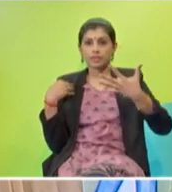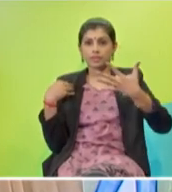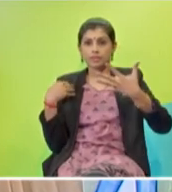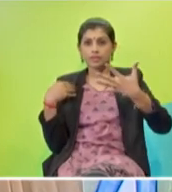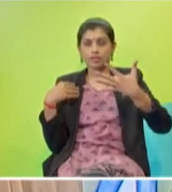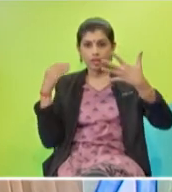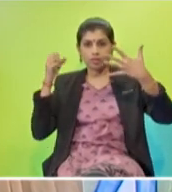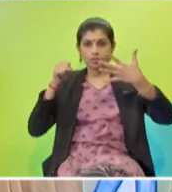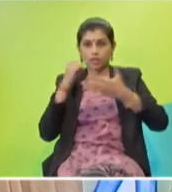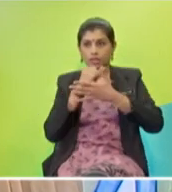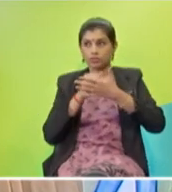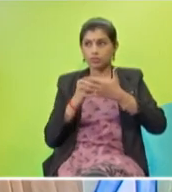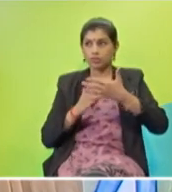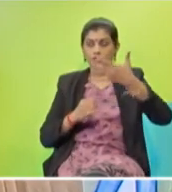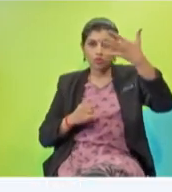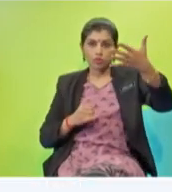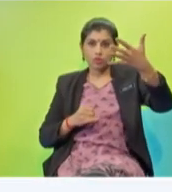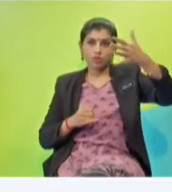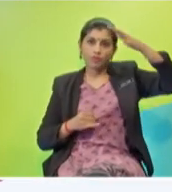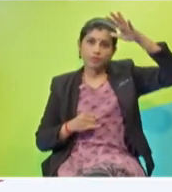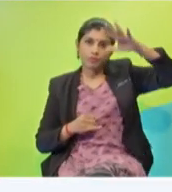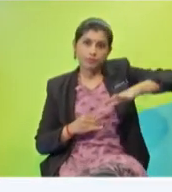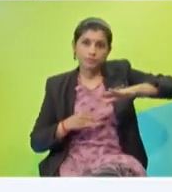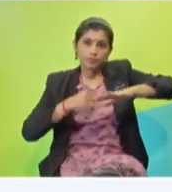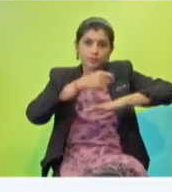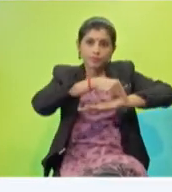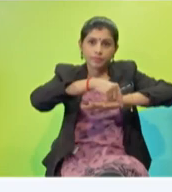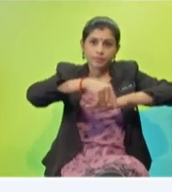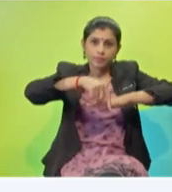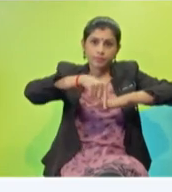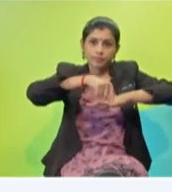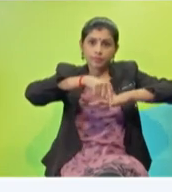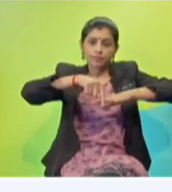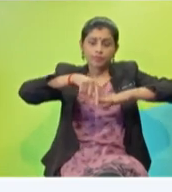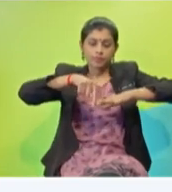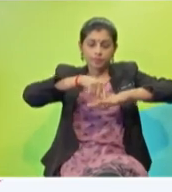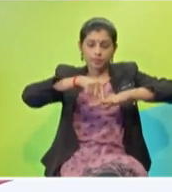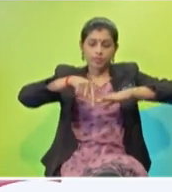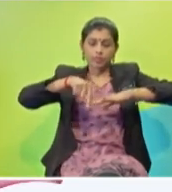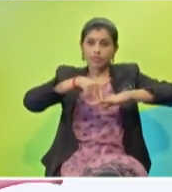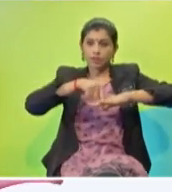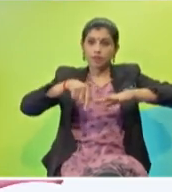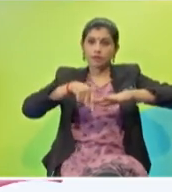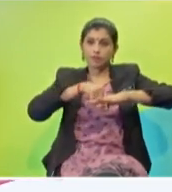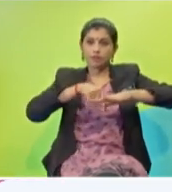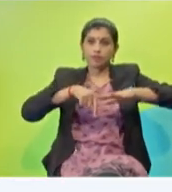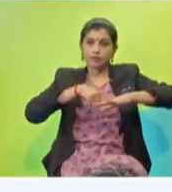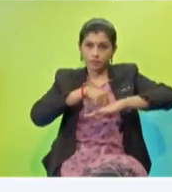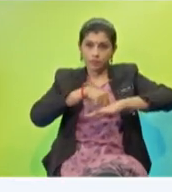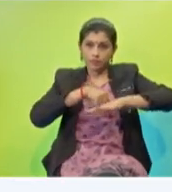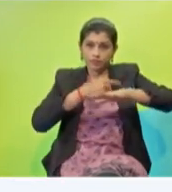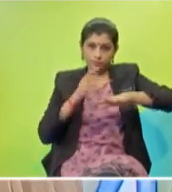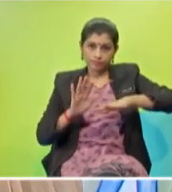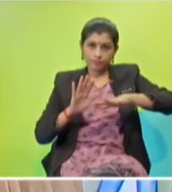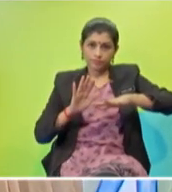same thing. Just copy your hand on a paper and then you have your handprint. I'm going to teach you